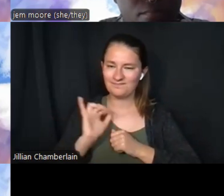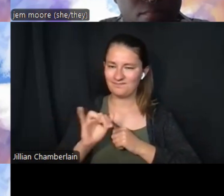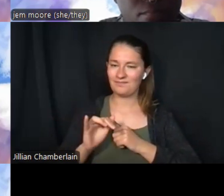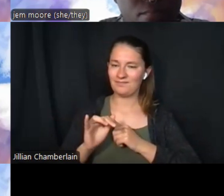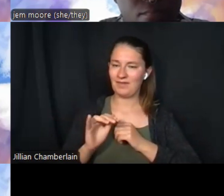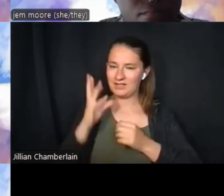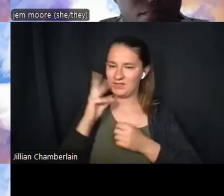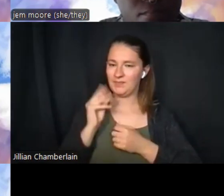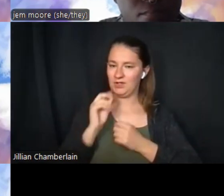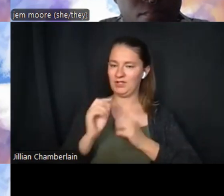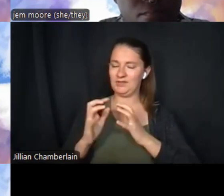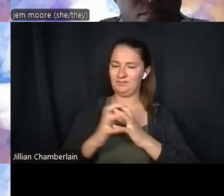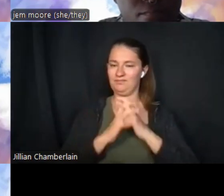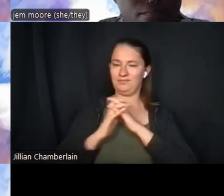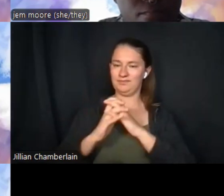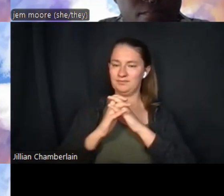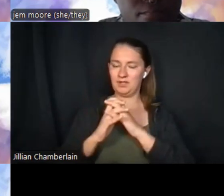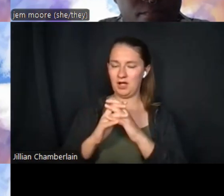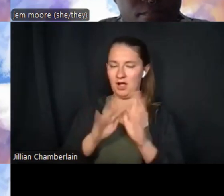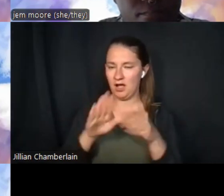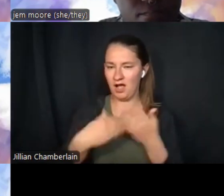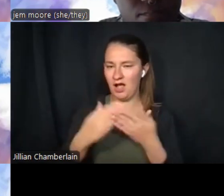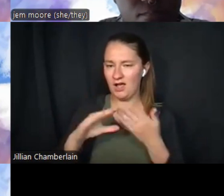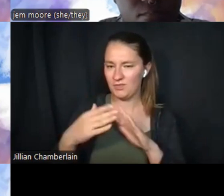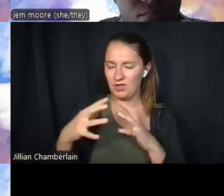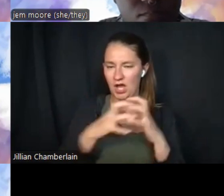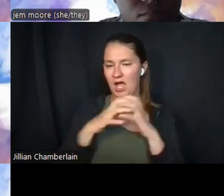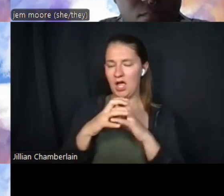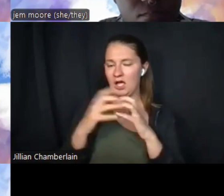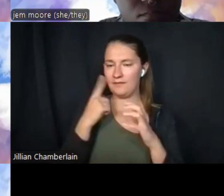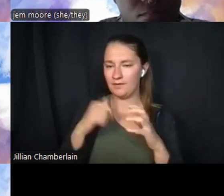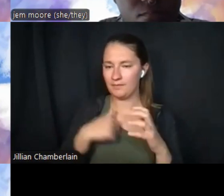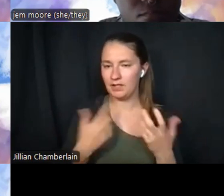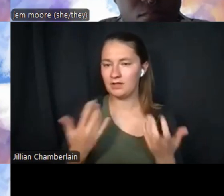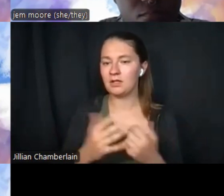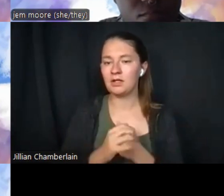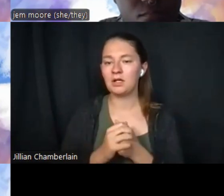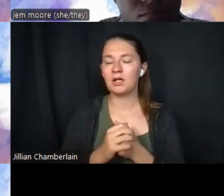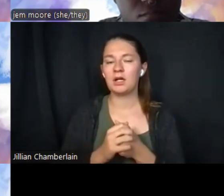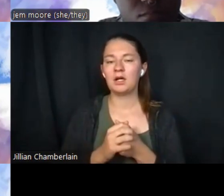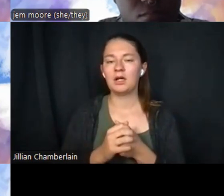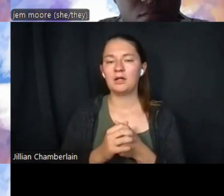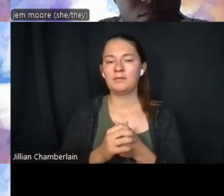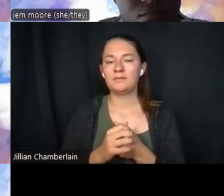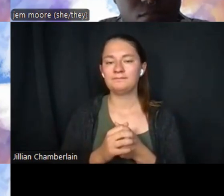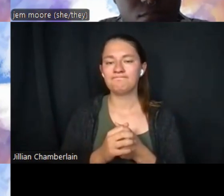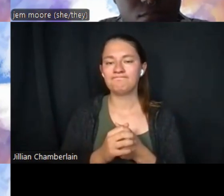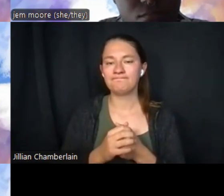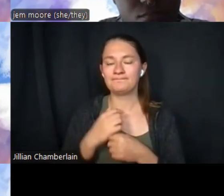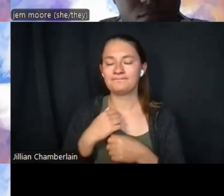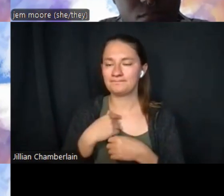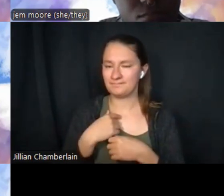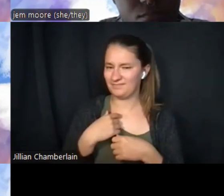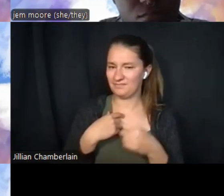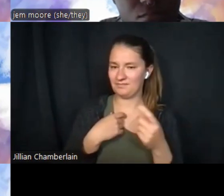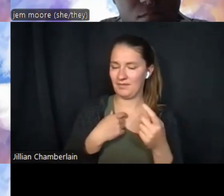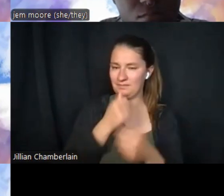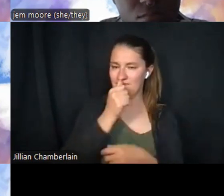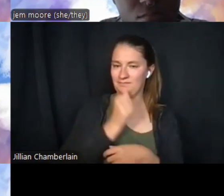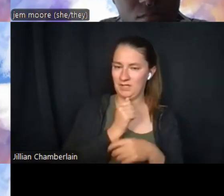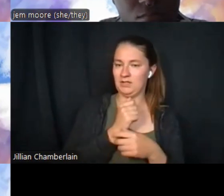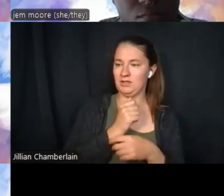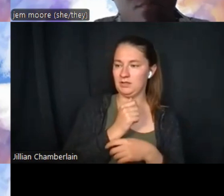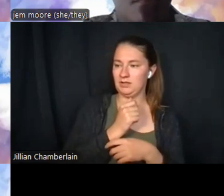experience, being dealing with trans discrimination on the basis of being